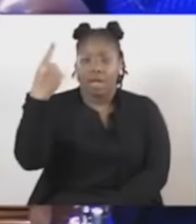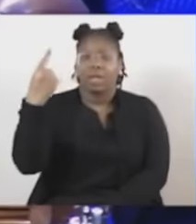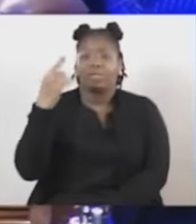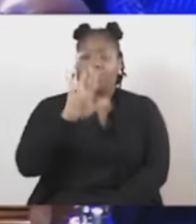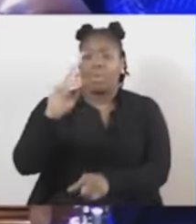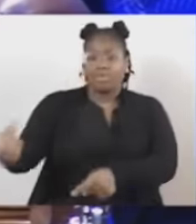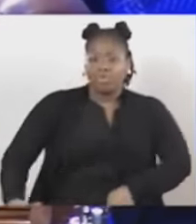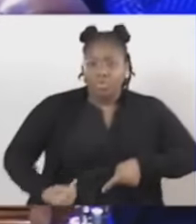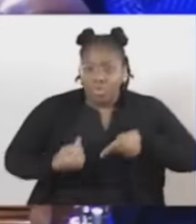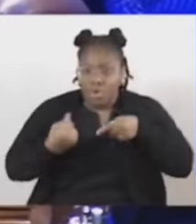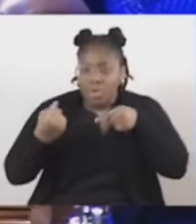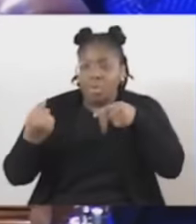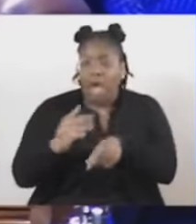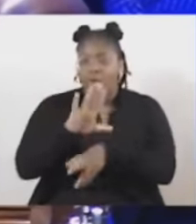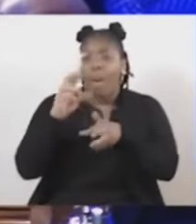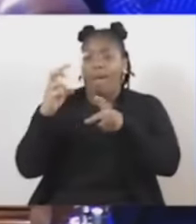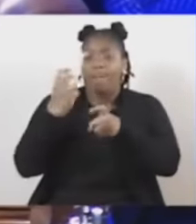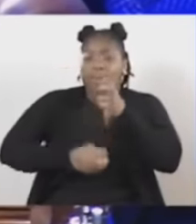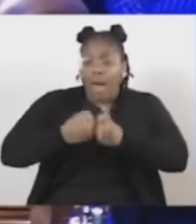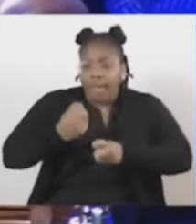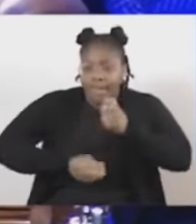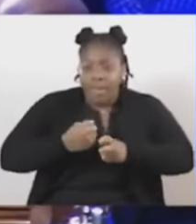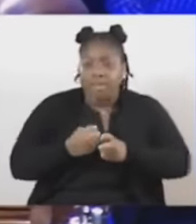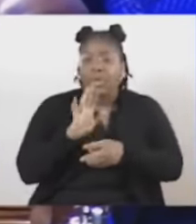path, forcing you to wrestle with it every